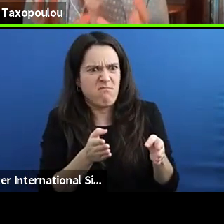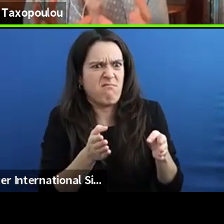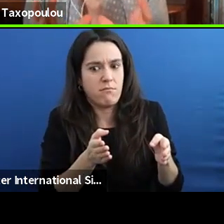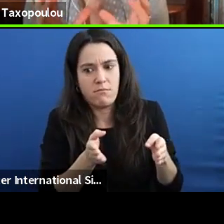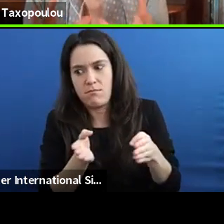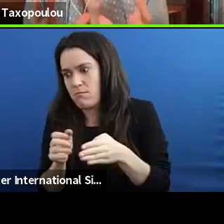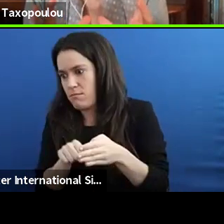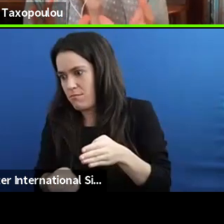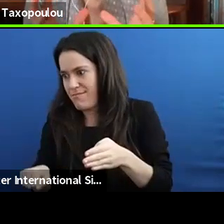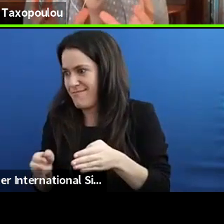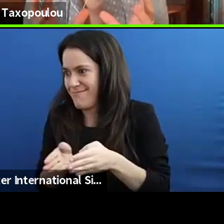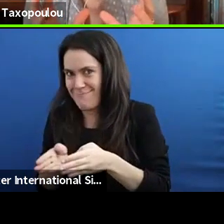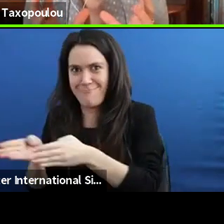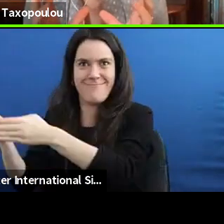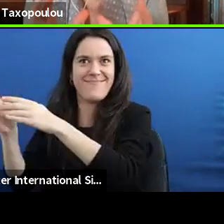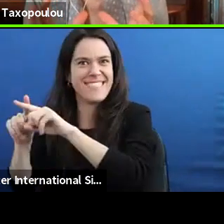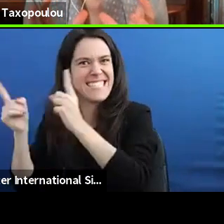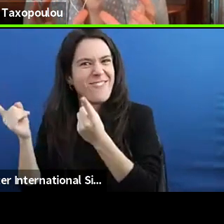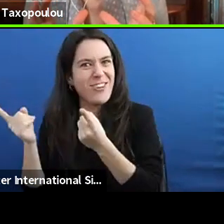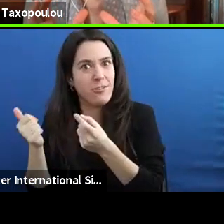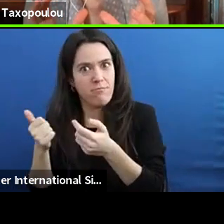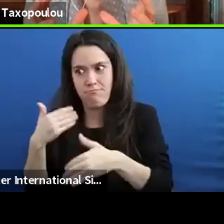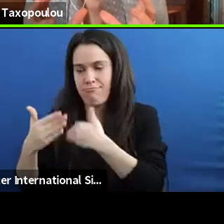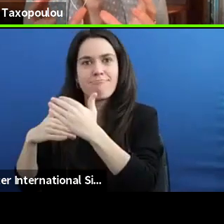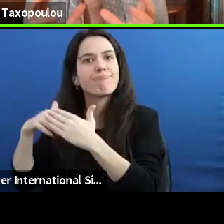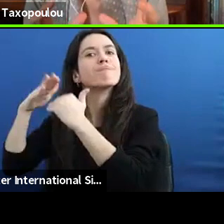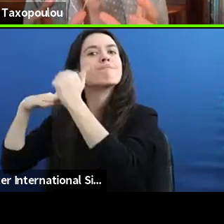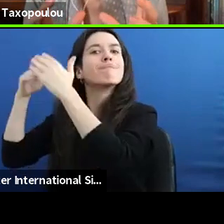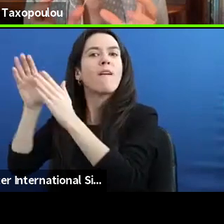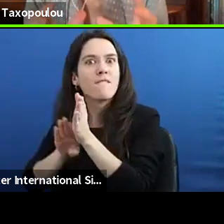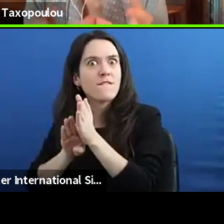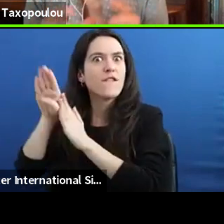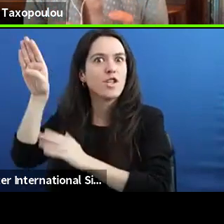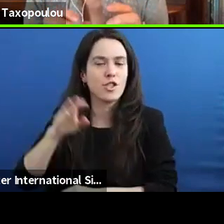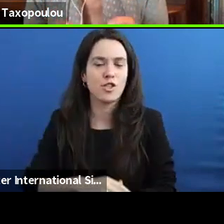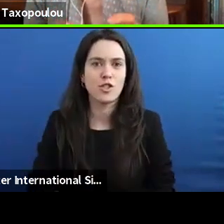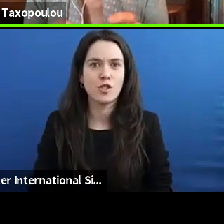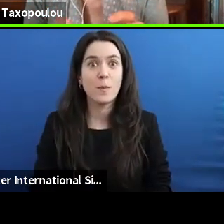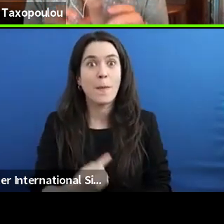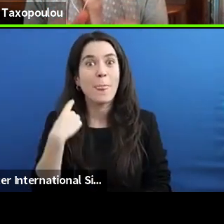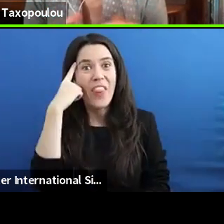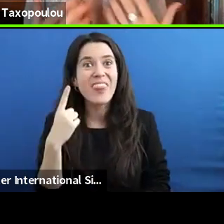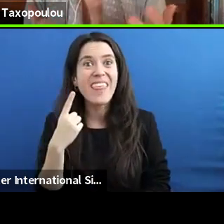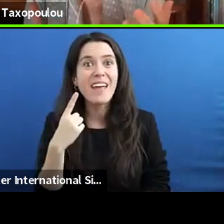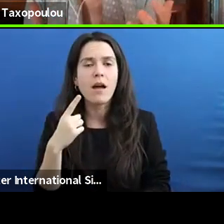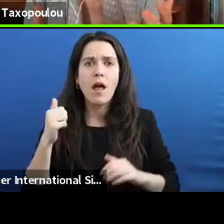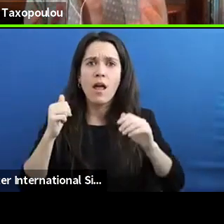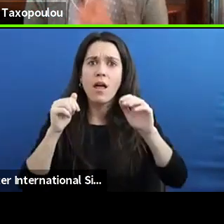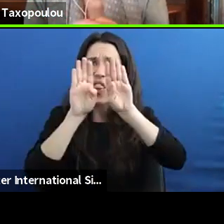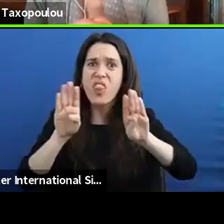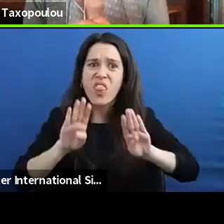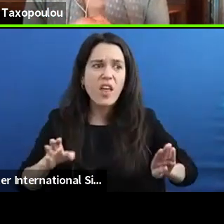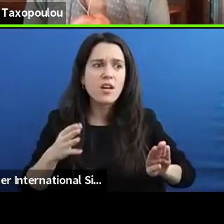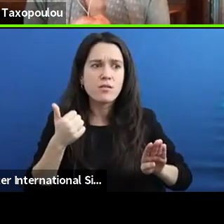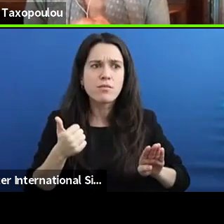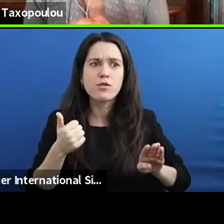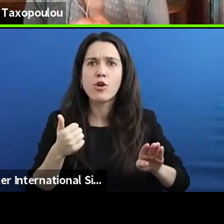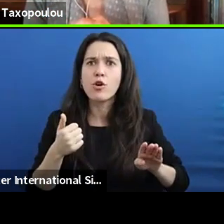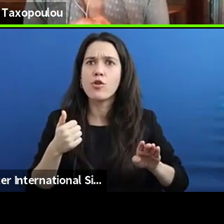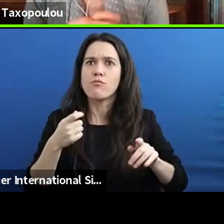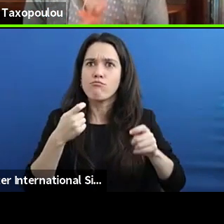Make us feel that theater has a more essential, profound role to play in this transition